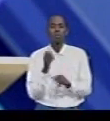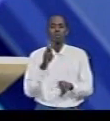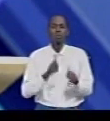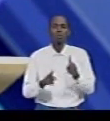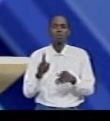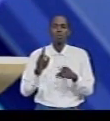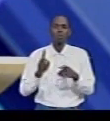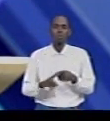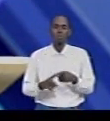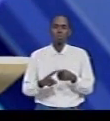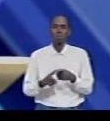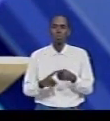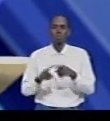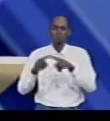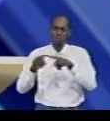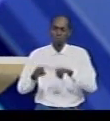on